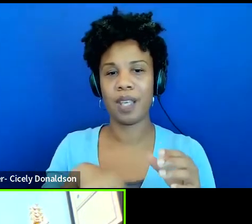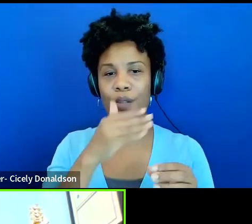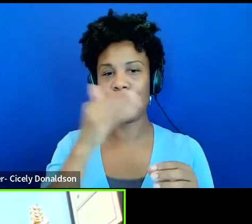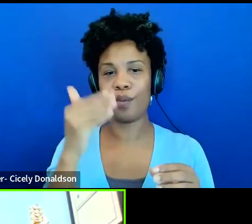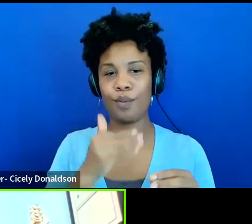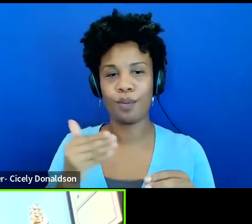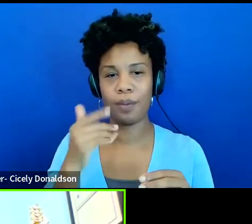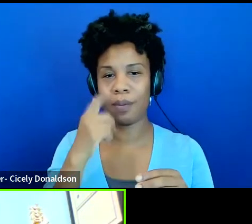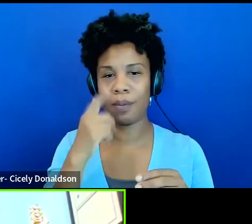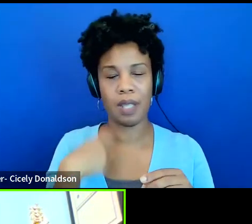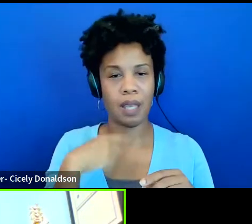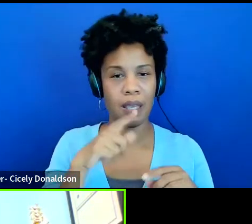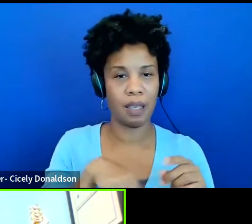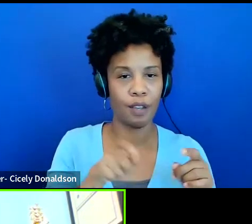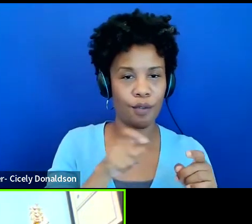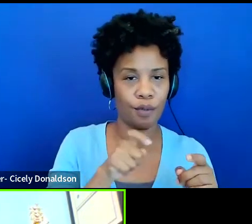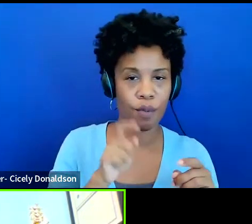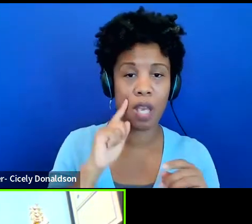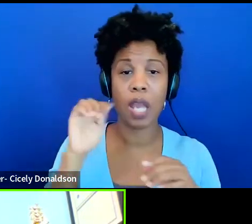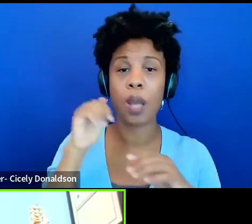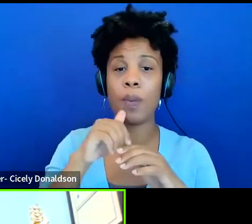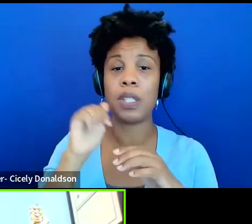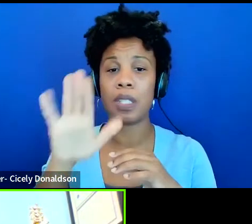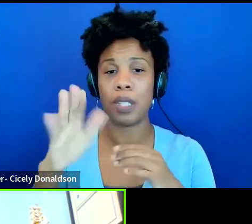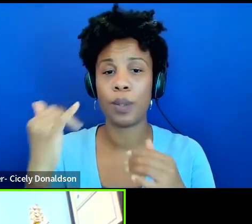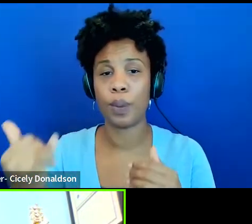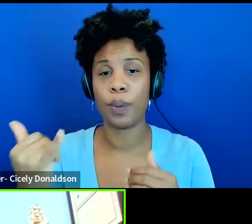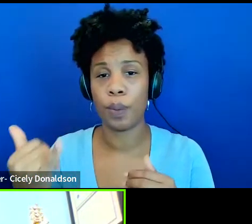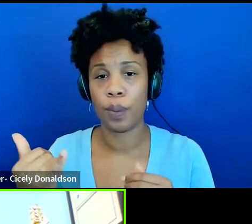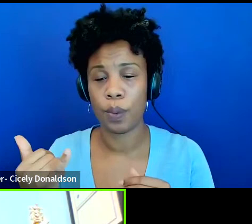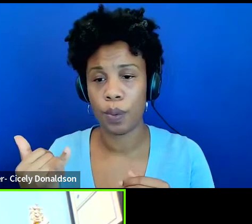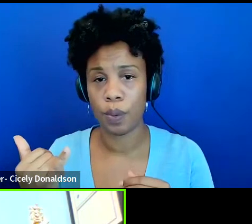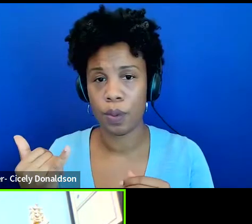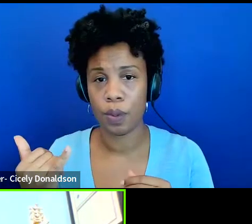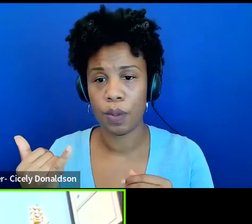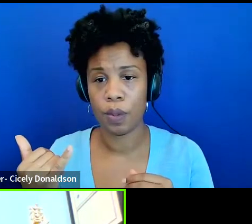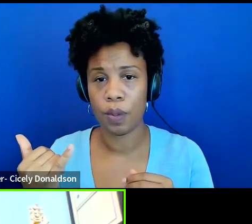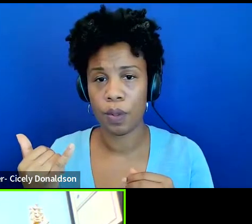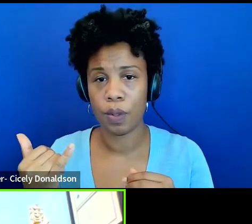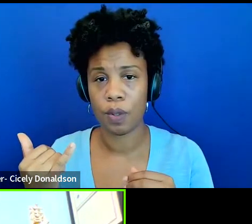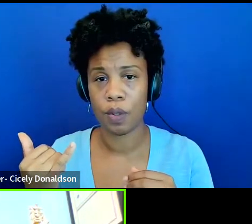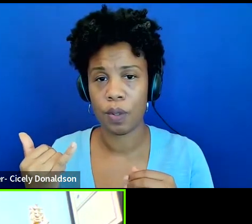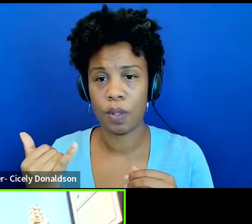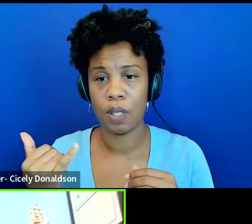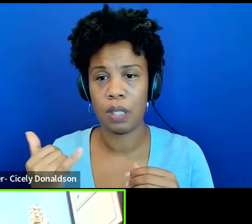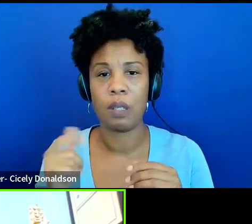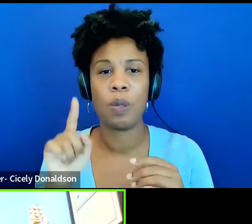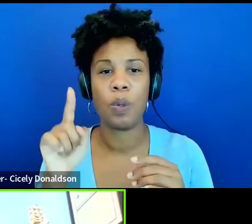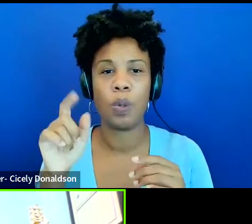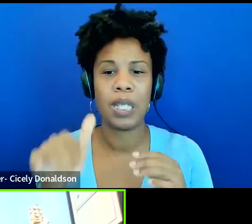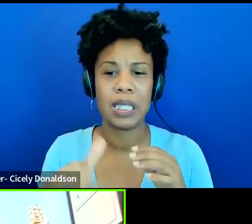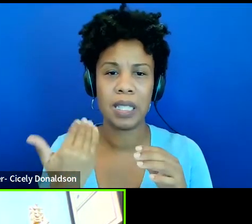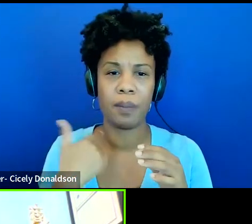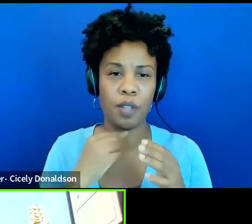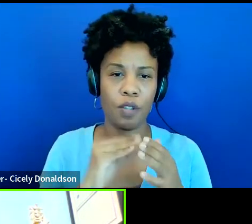I'm signed in. I'm gonna send it to you now. Once you send me the email address, let me write it down before I sign off.